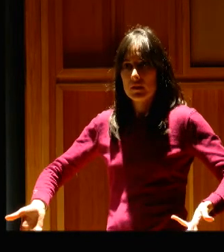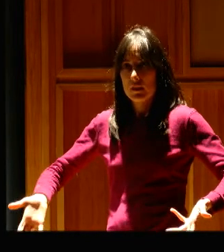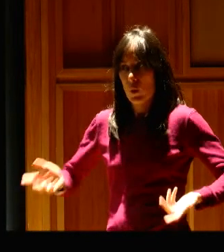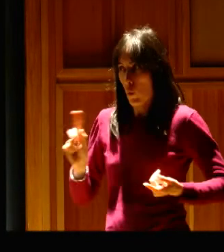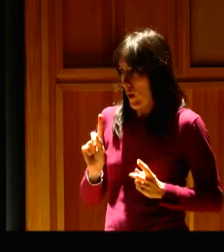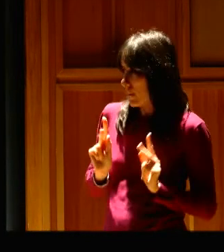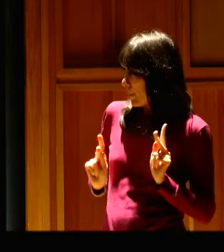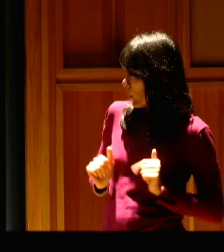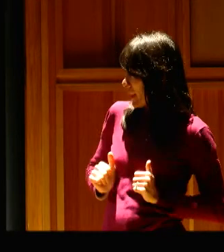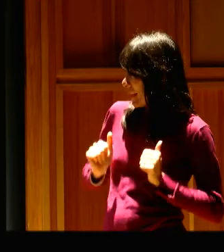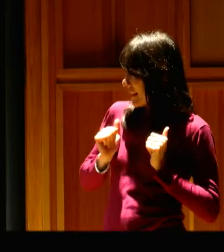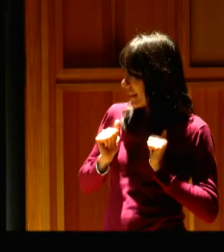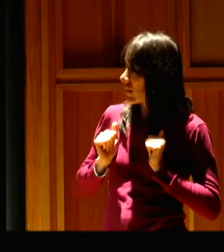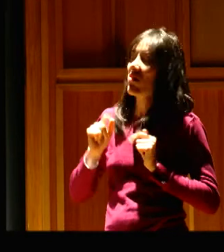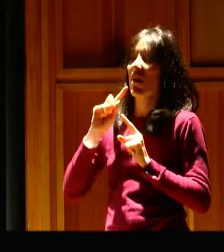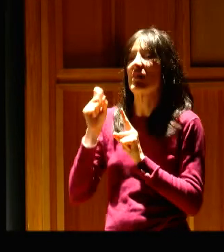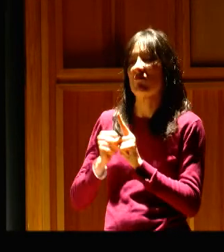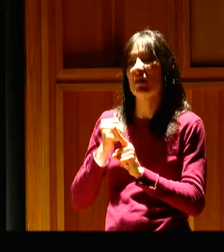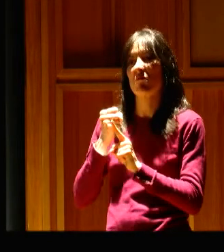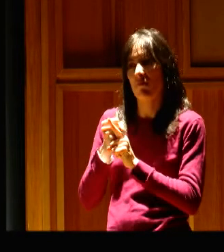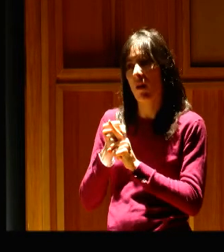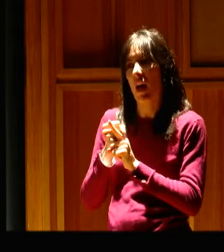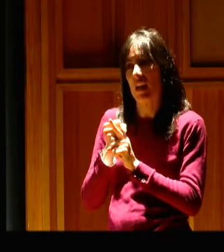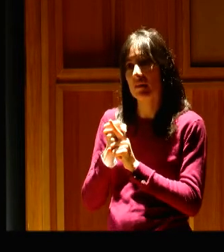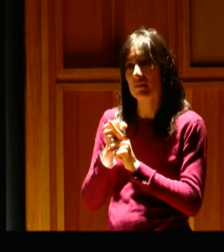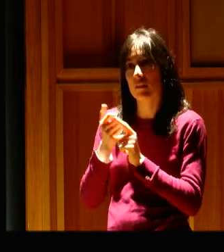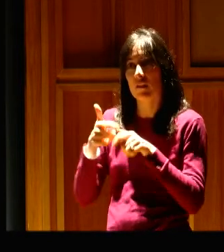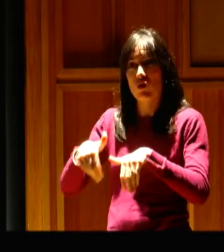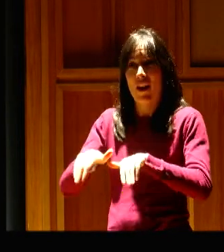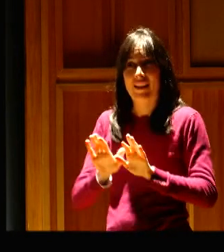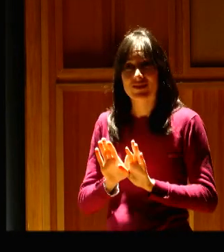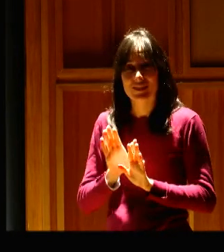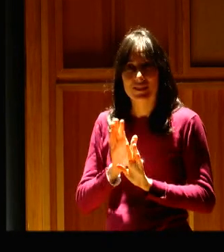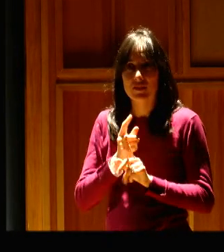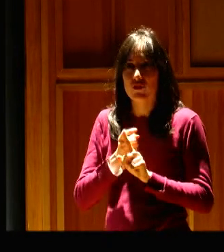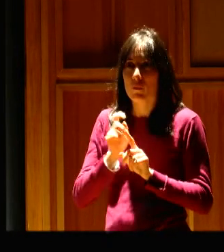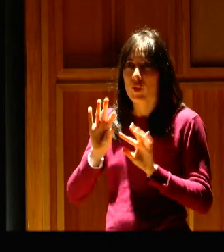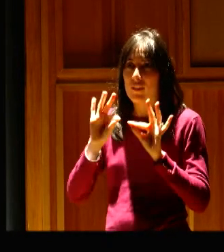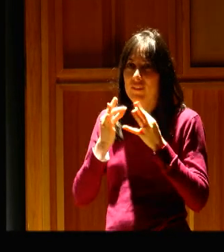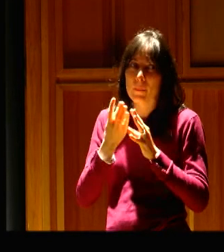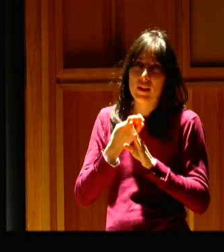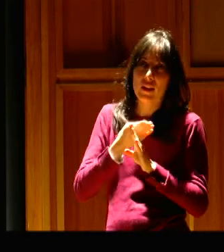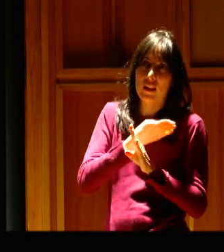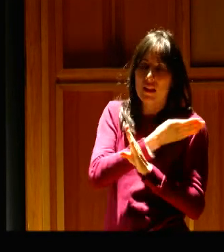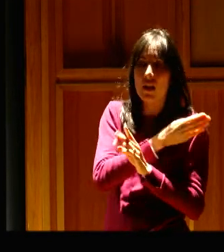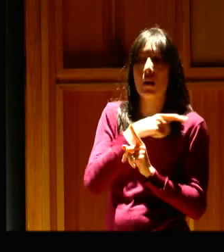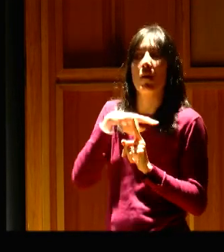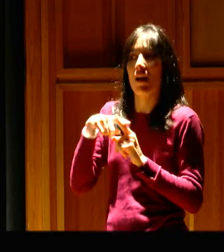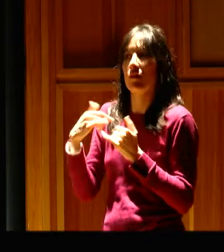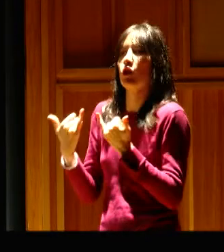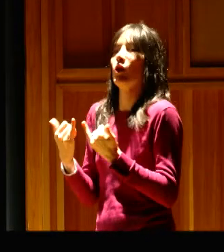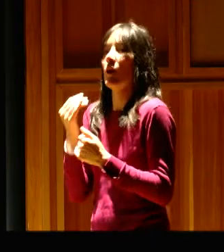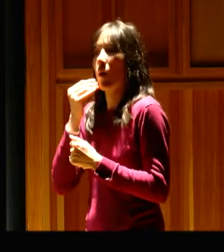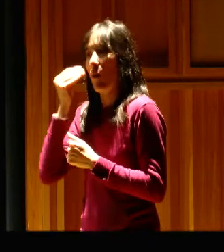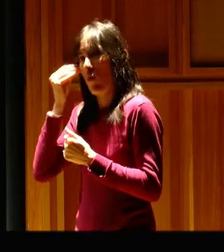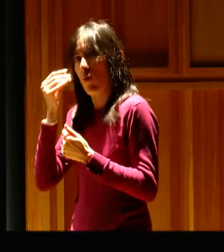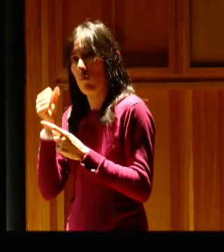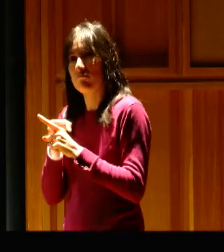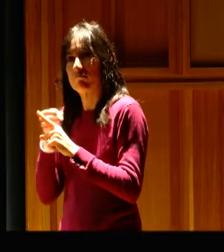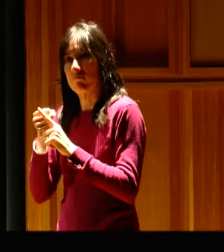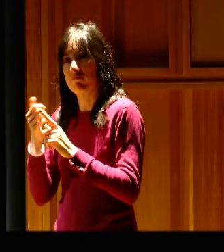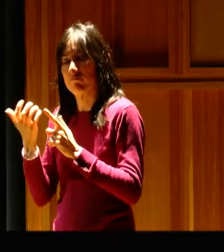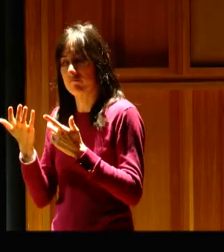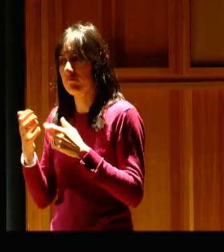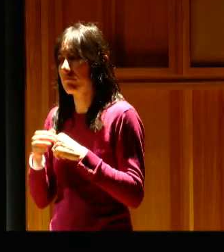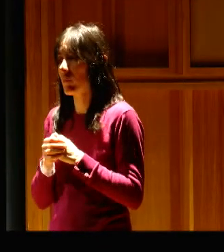just impacting generations of her family's graves, but is impacting her current family's home.